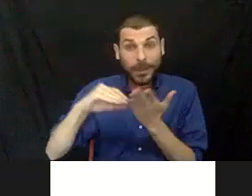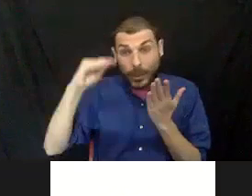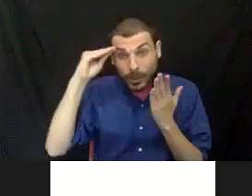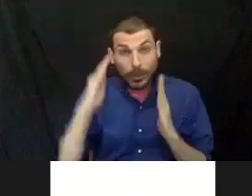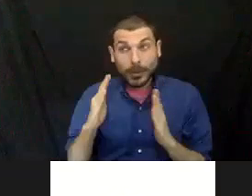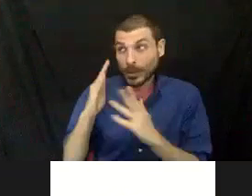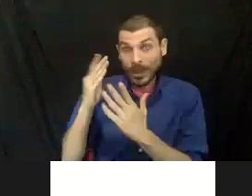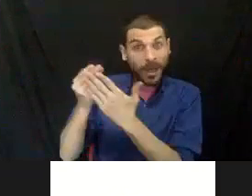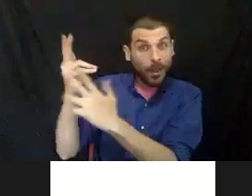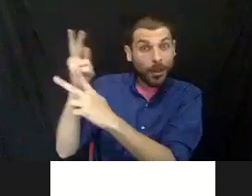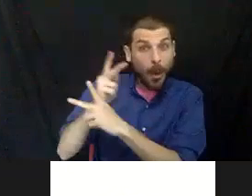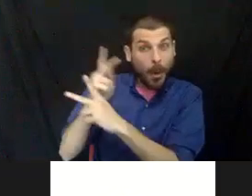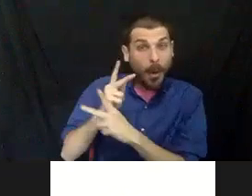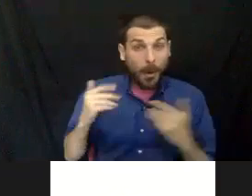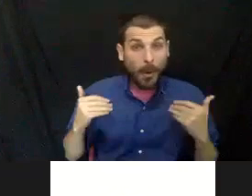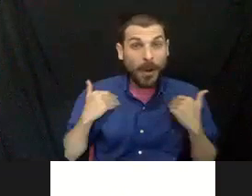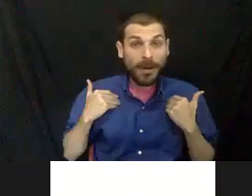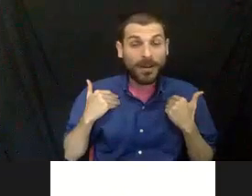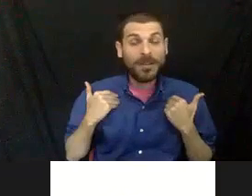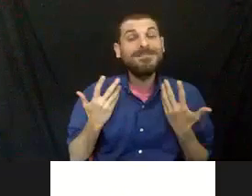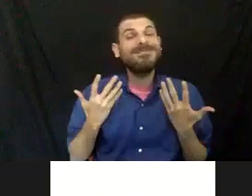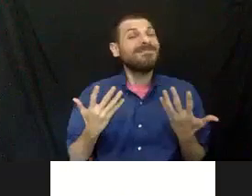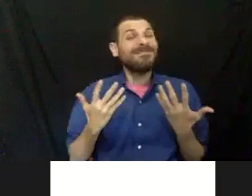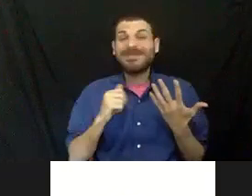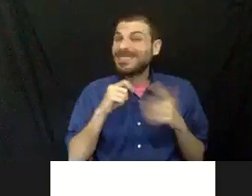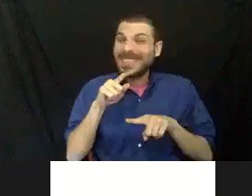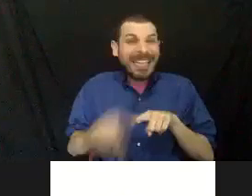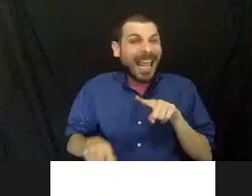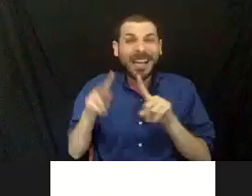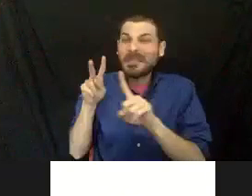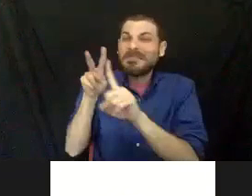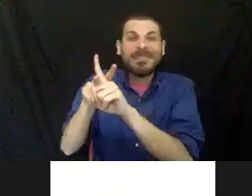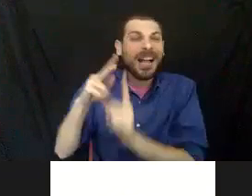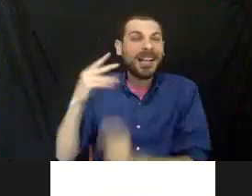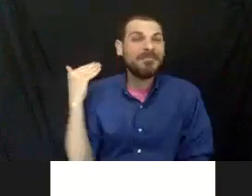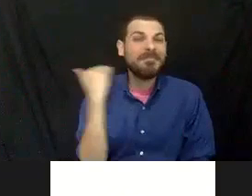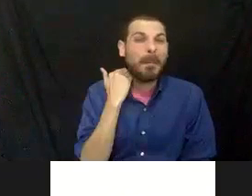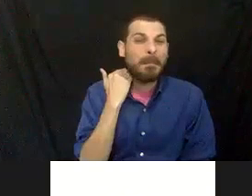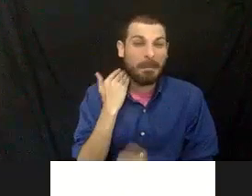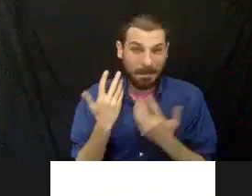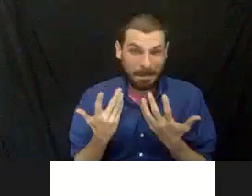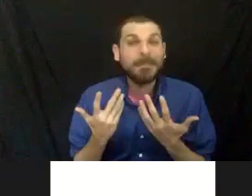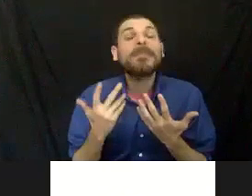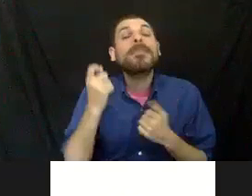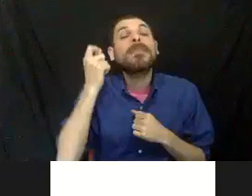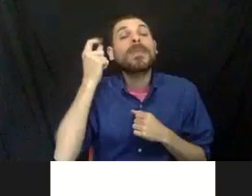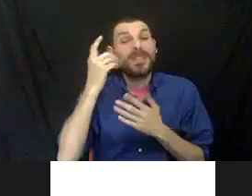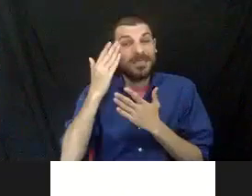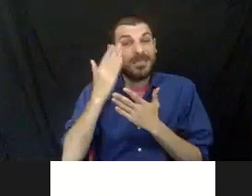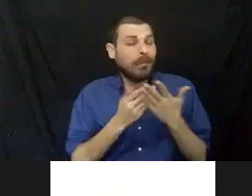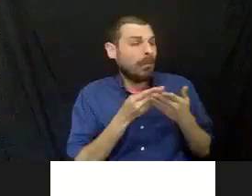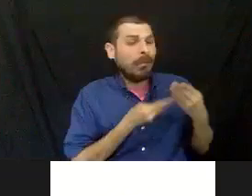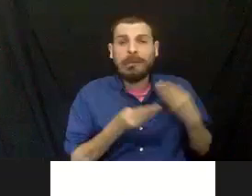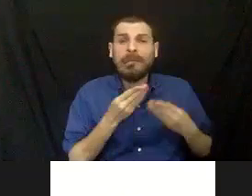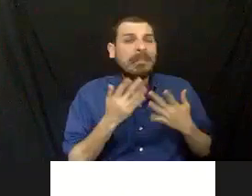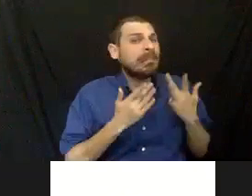so important, because bankruptcy is usually the way out for people who find themselves unable to pay their